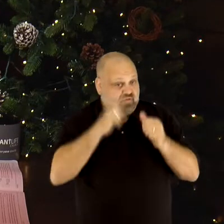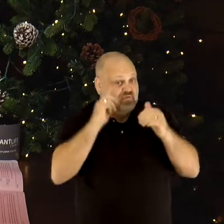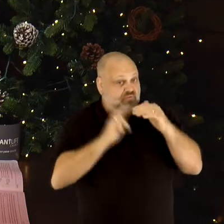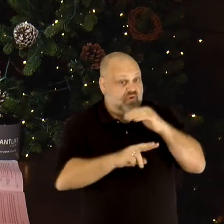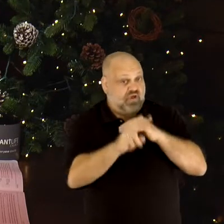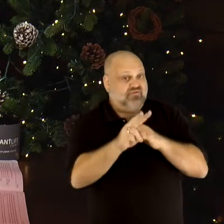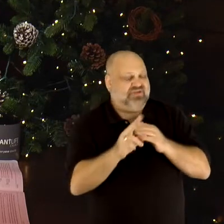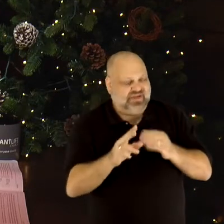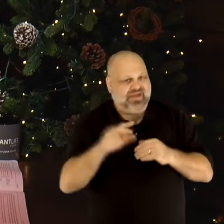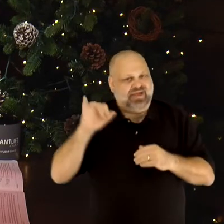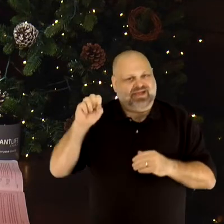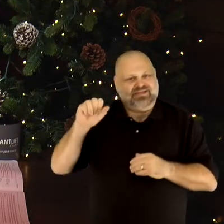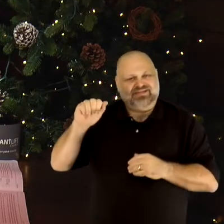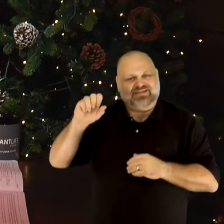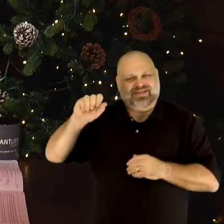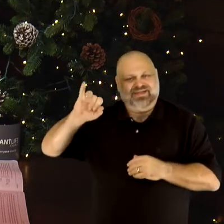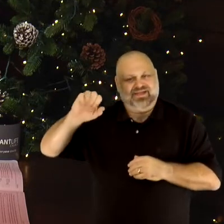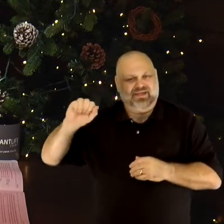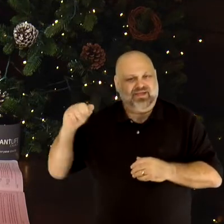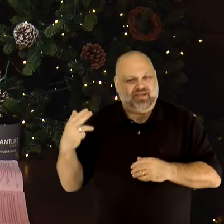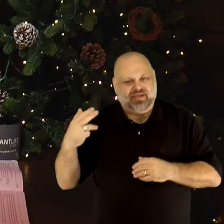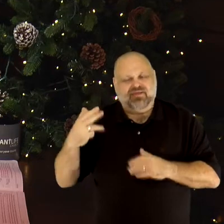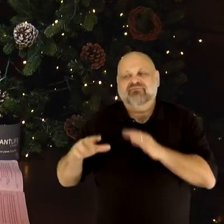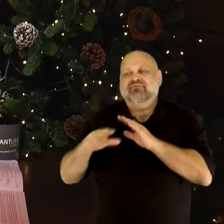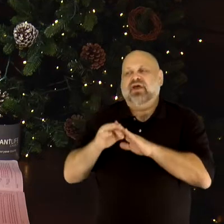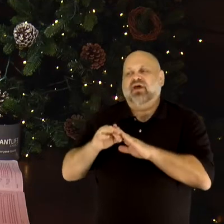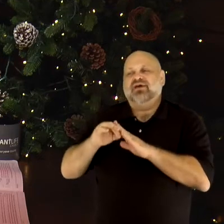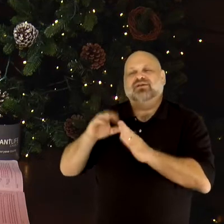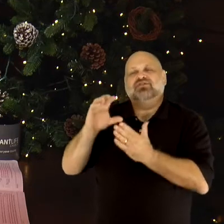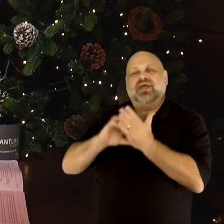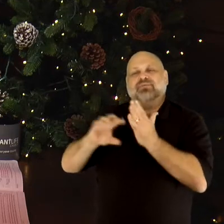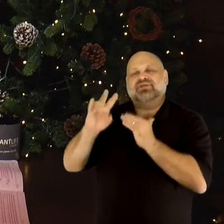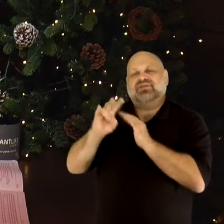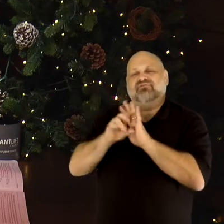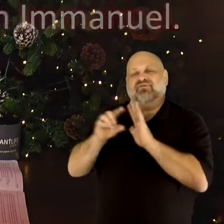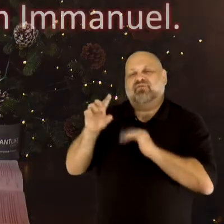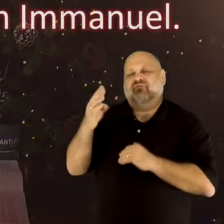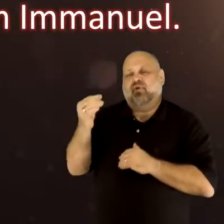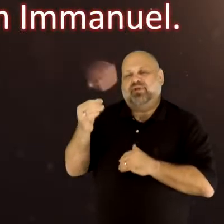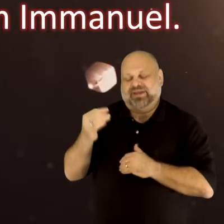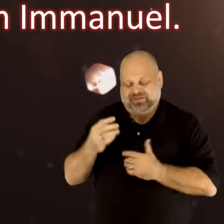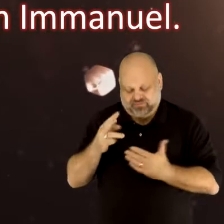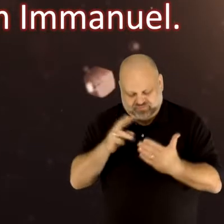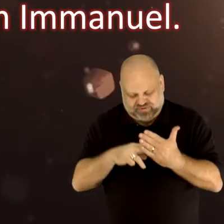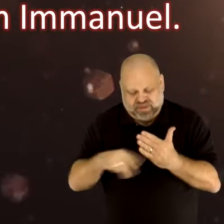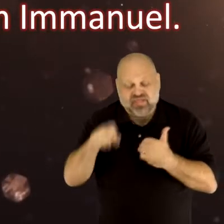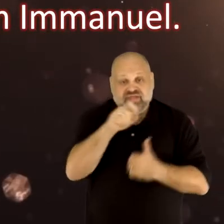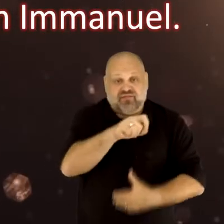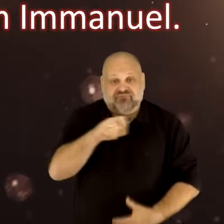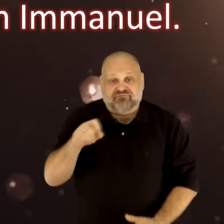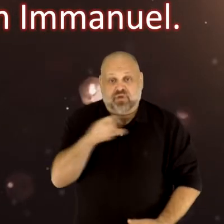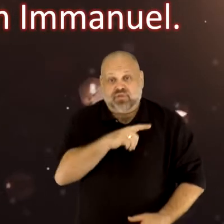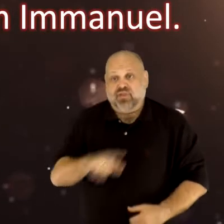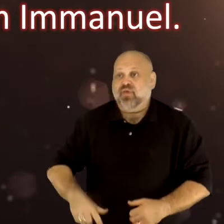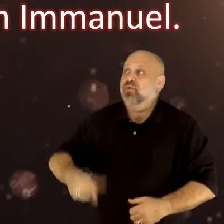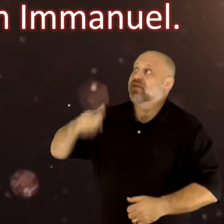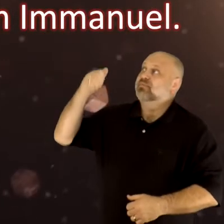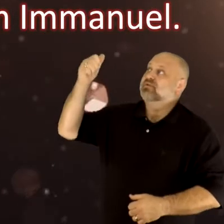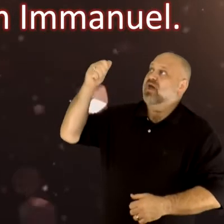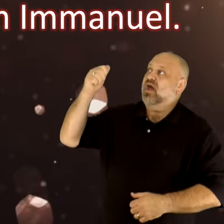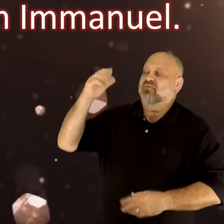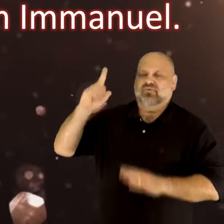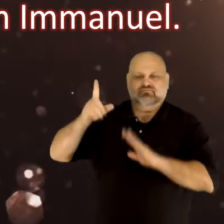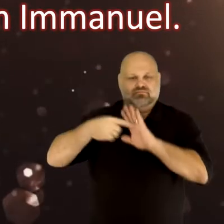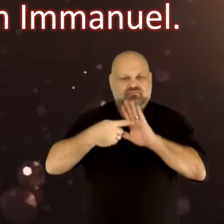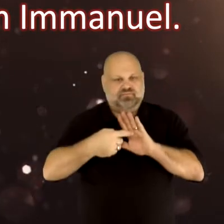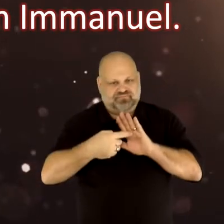of Isaiah is found in Isaiah chapter 7, verse 14, where we read, "Therefore, the Lord Himself will give